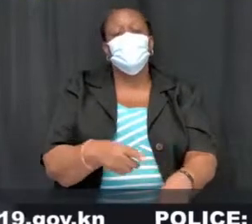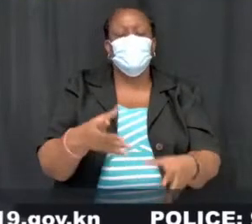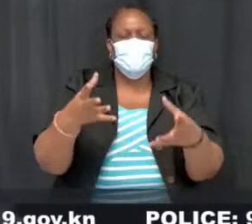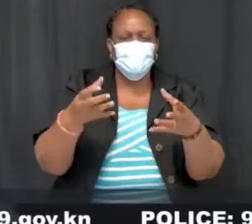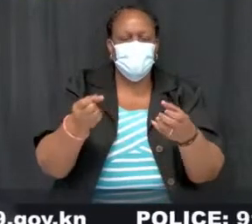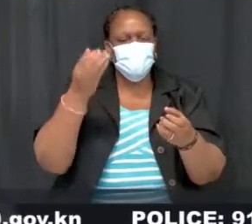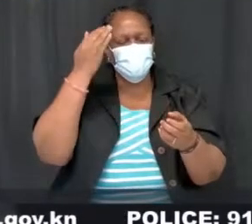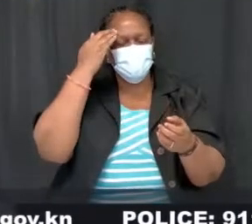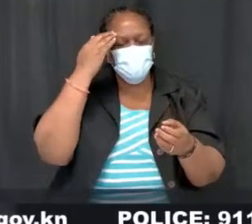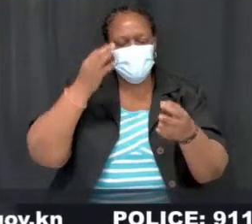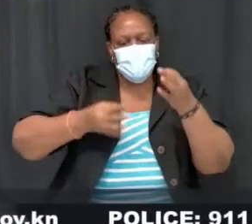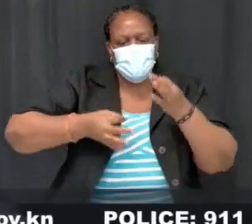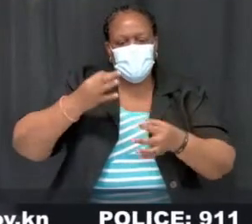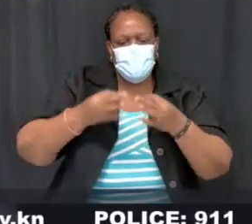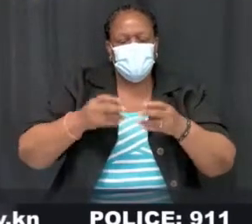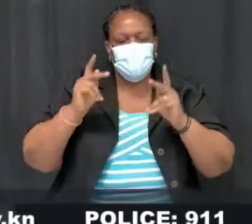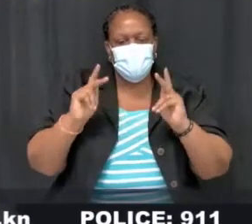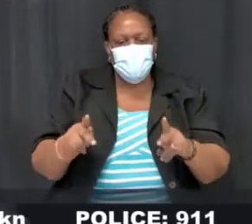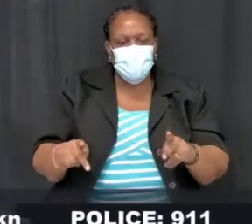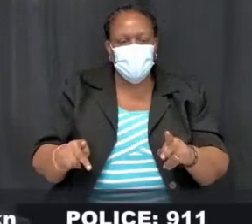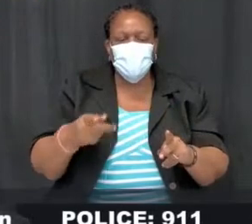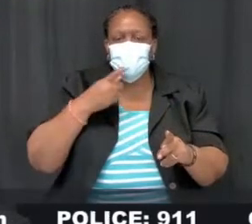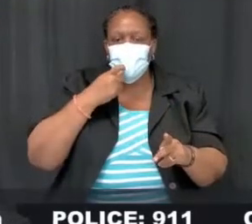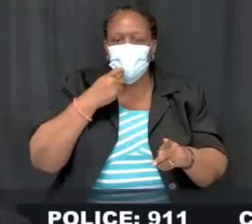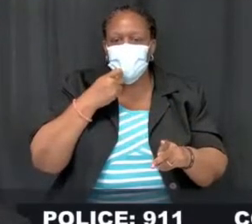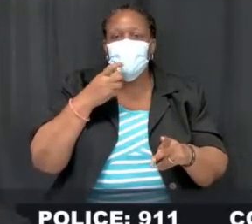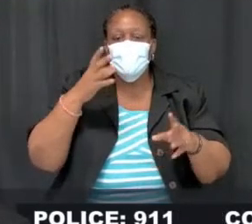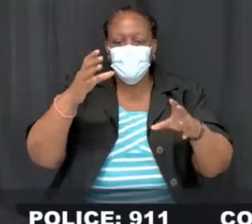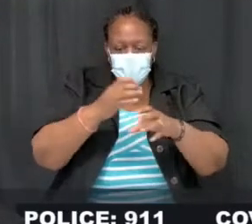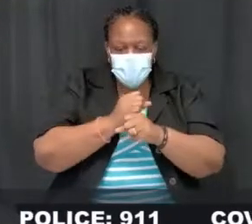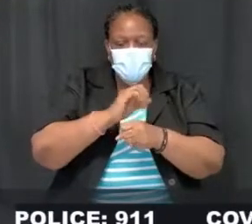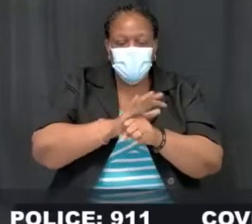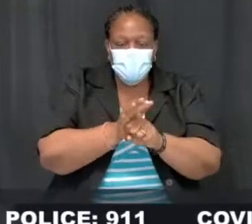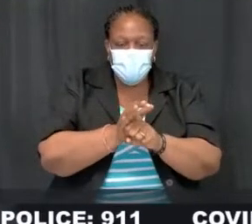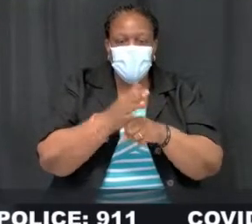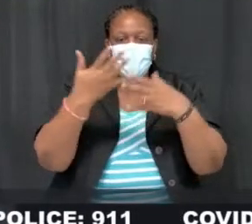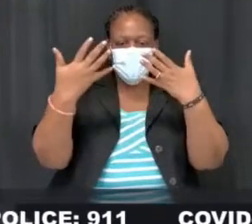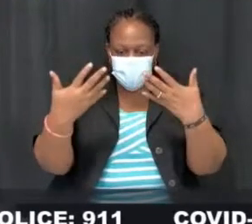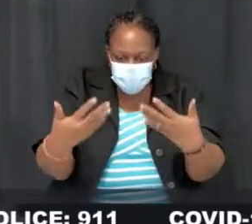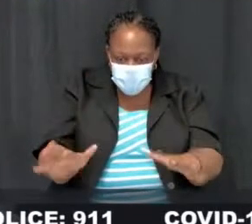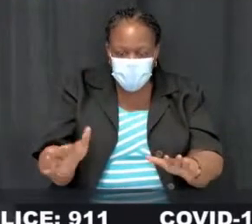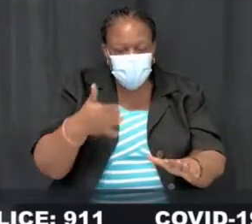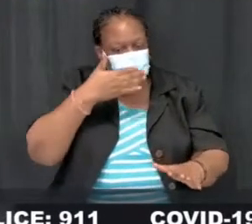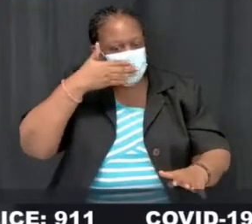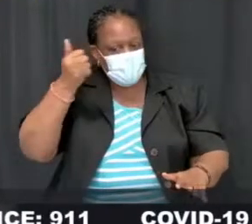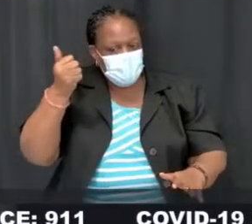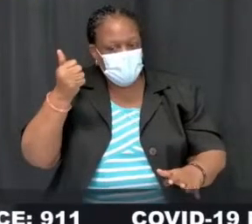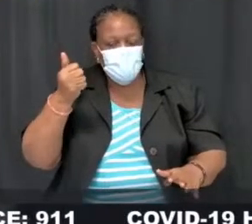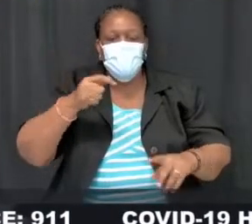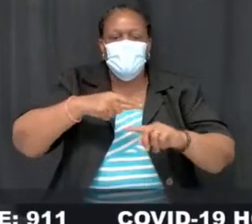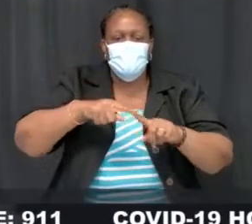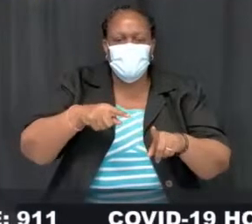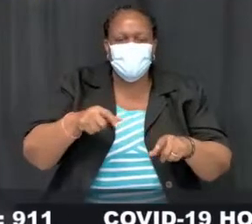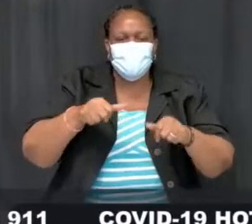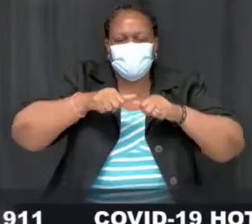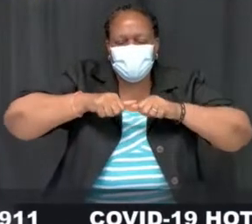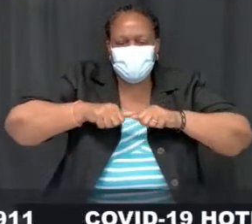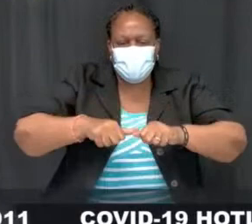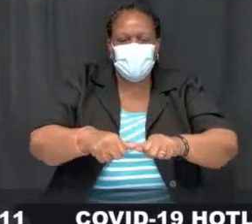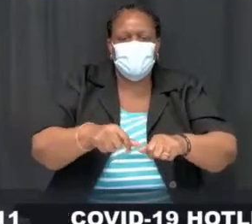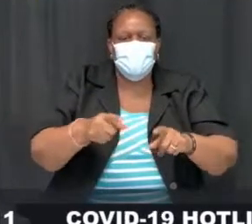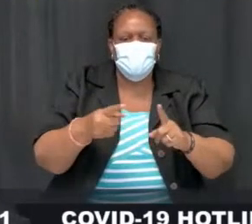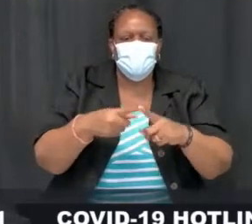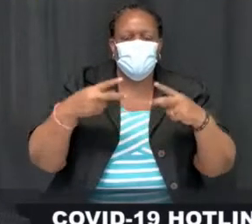see persons showing up with symptoms. And yes, there are persons who are continuing to have